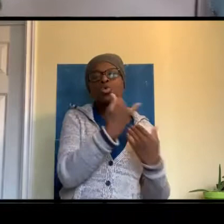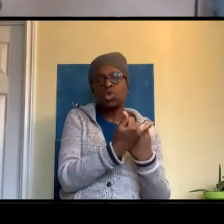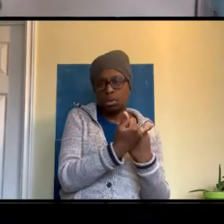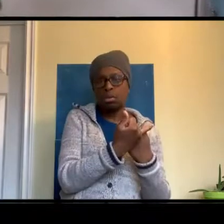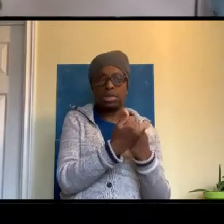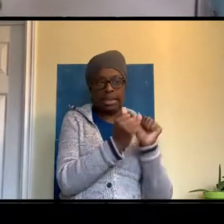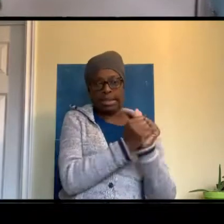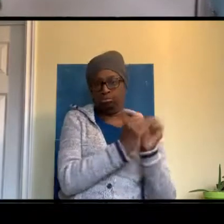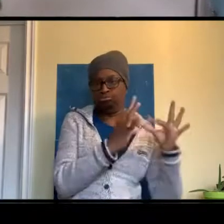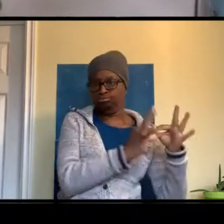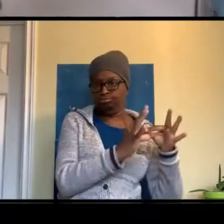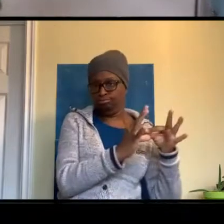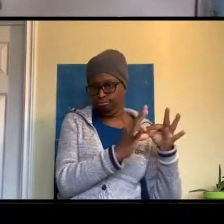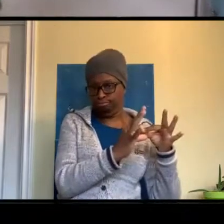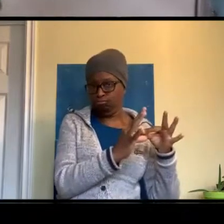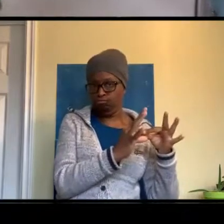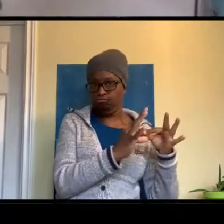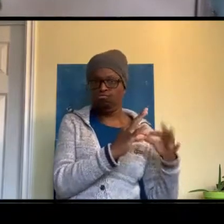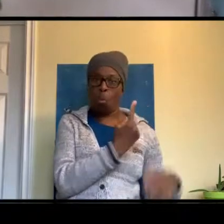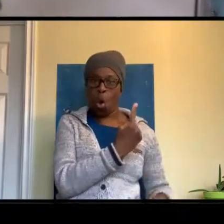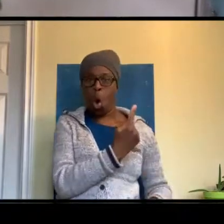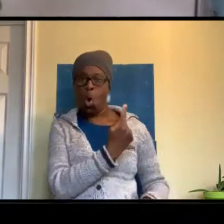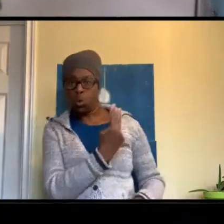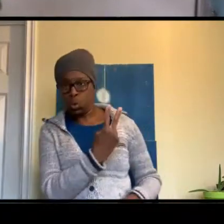or two people.